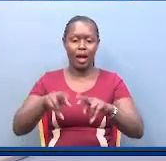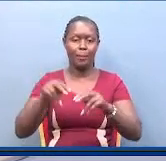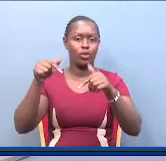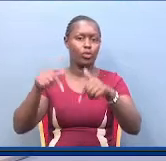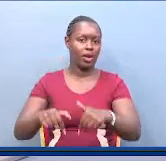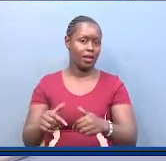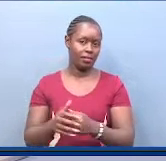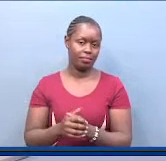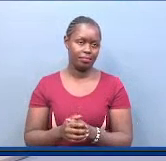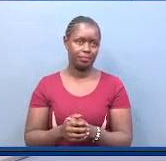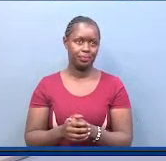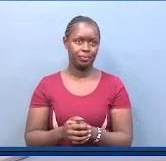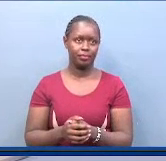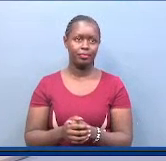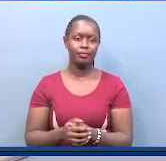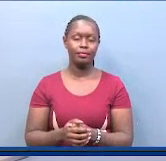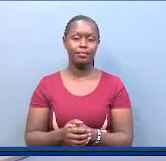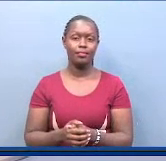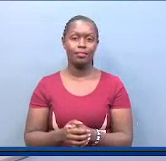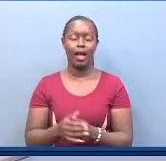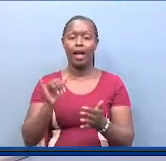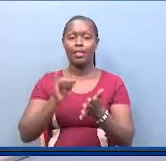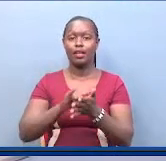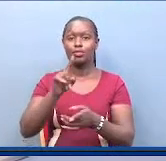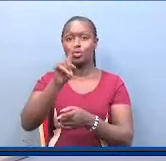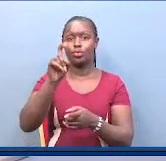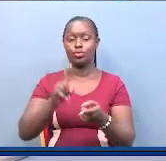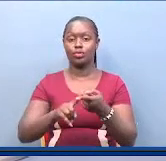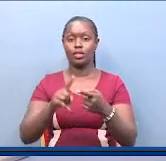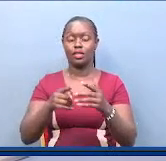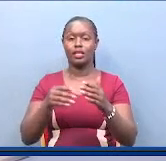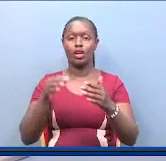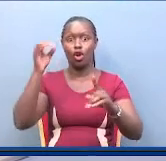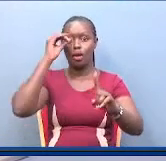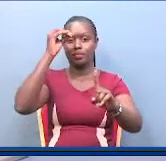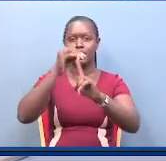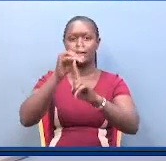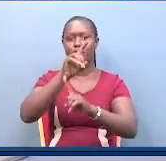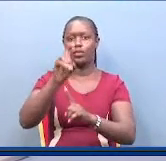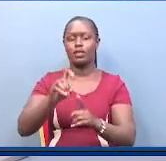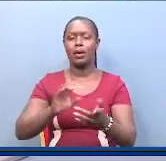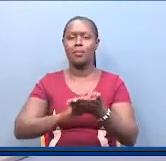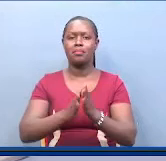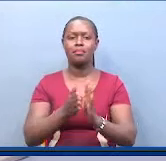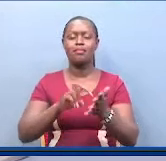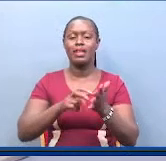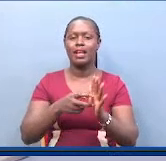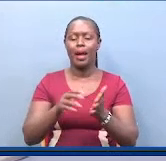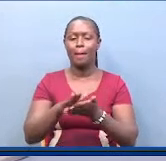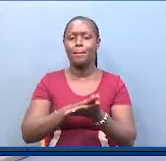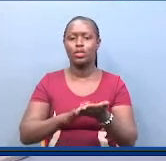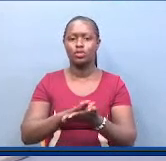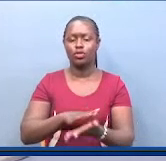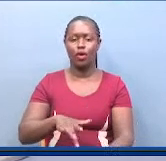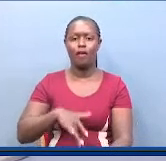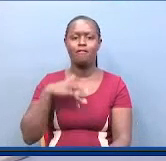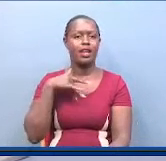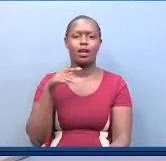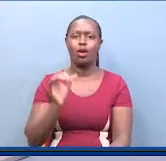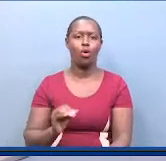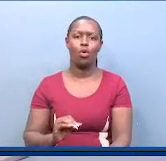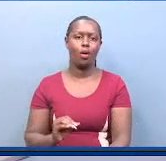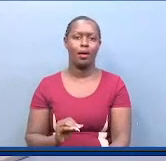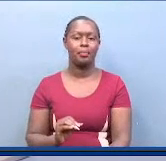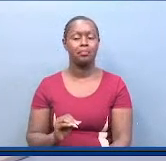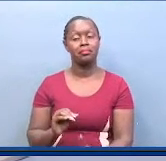question is a very objective question, isn't it? Yes. It's not a question based on feelings. But I think, Abdullahi,